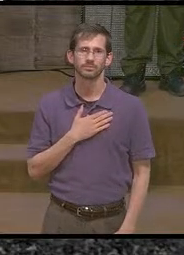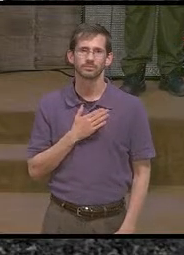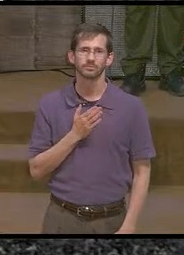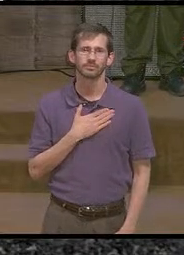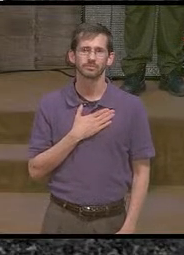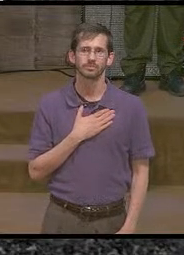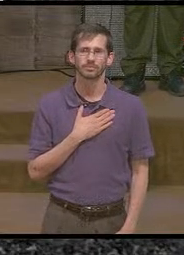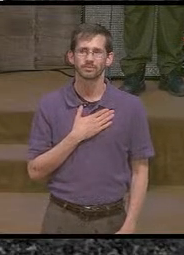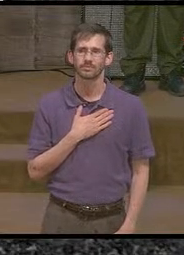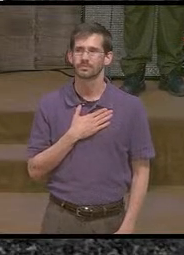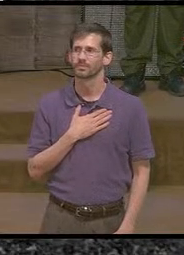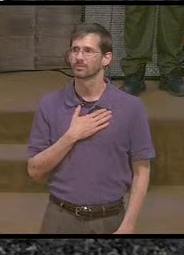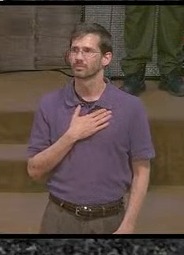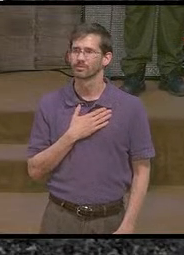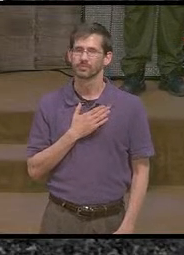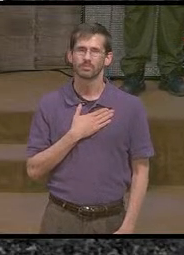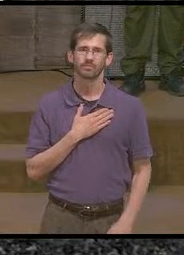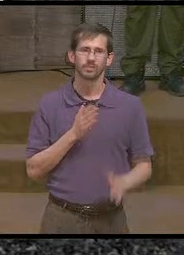Jesus, you're still enough.